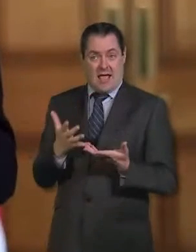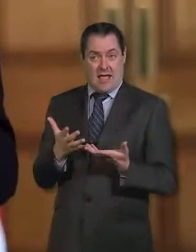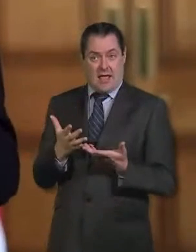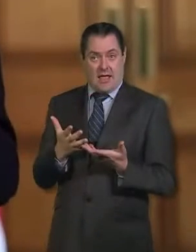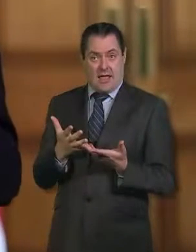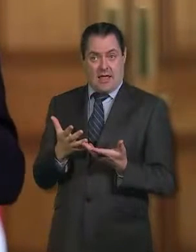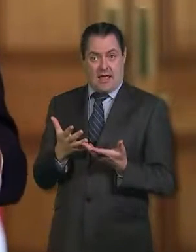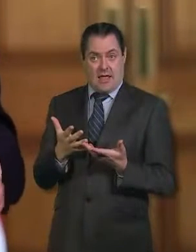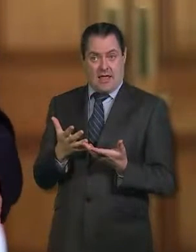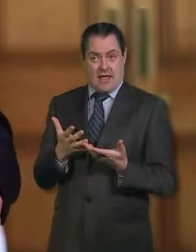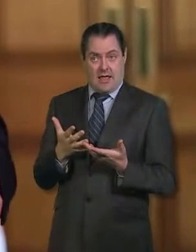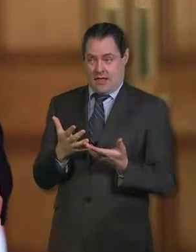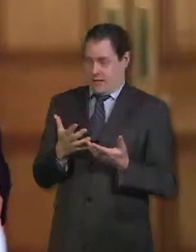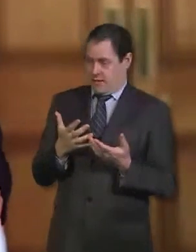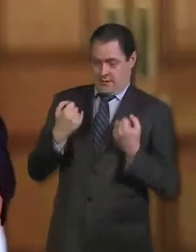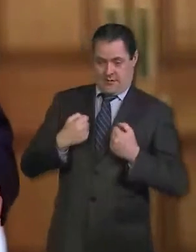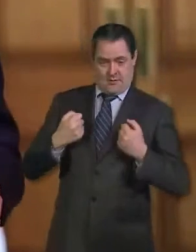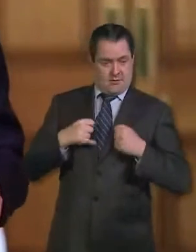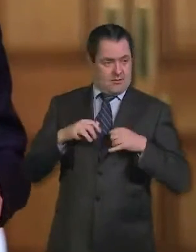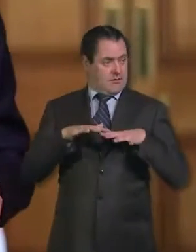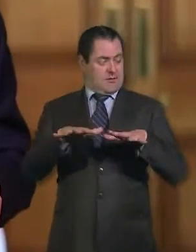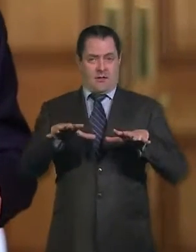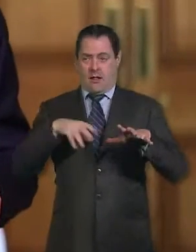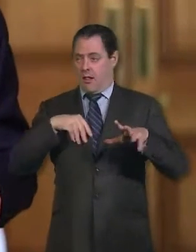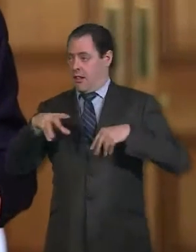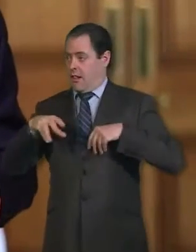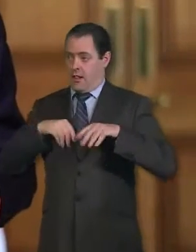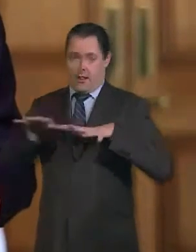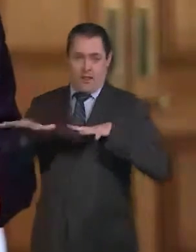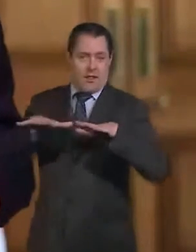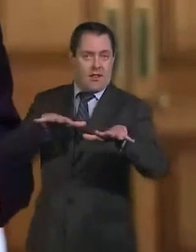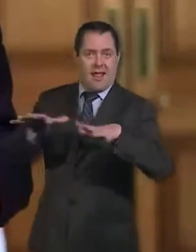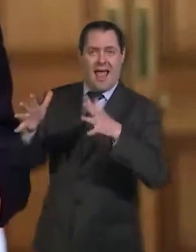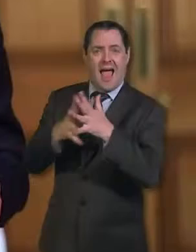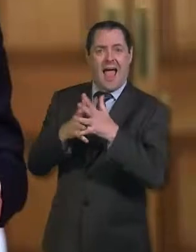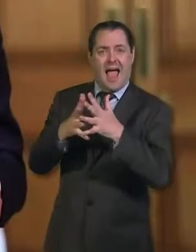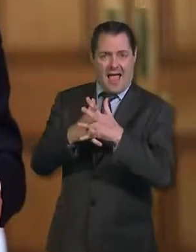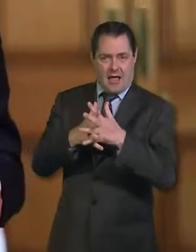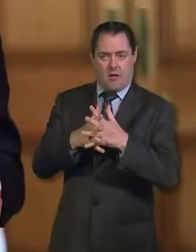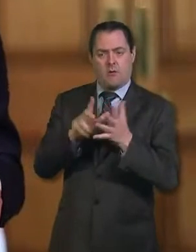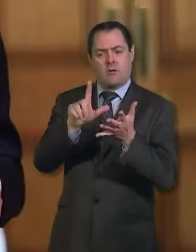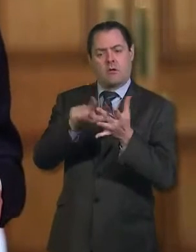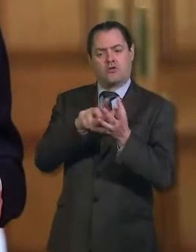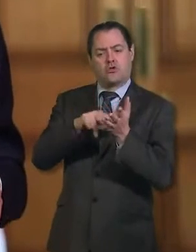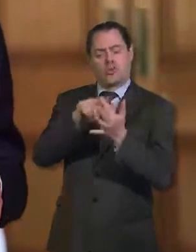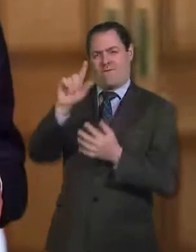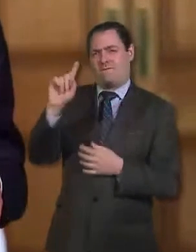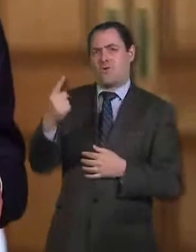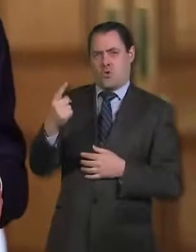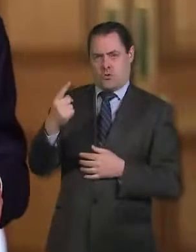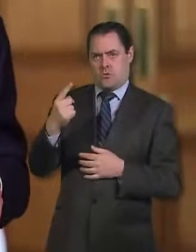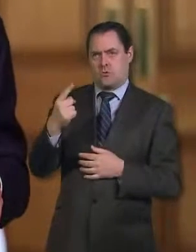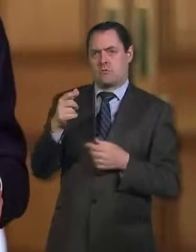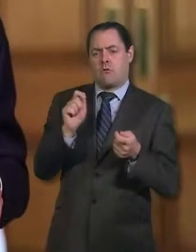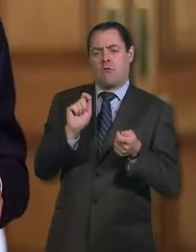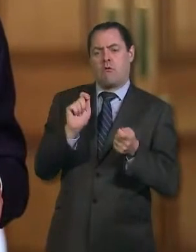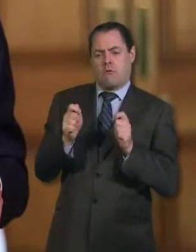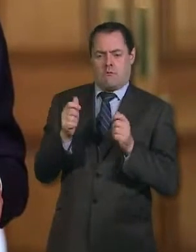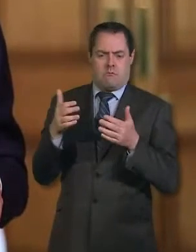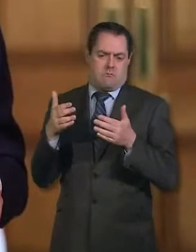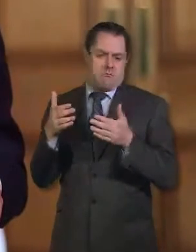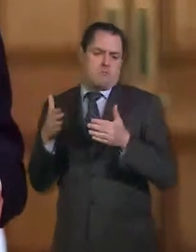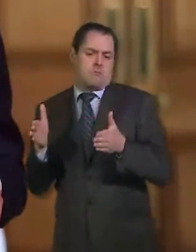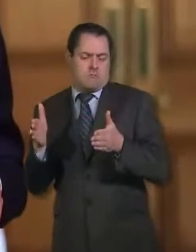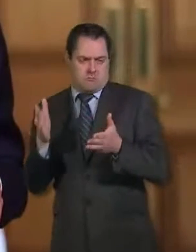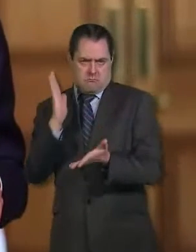passed from and to. We are on the 1st of June proposing to make a series of changes, including